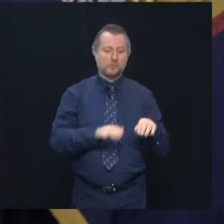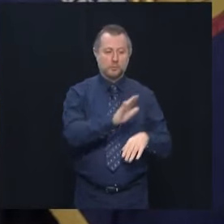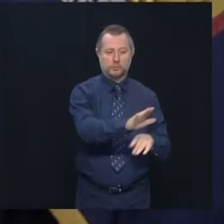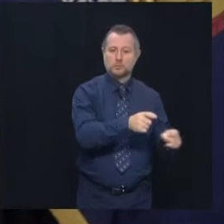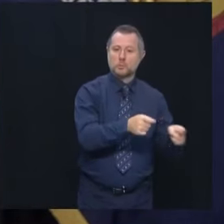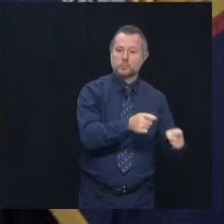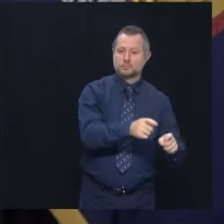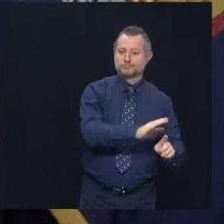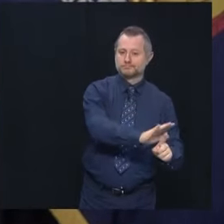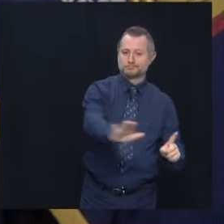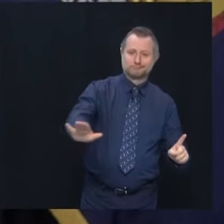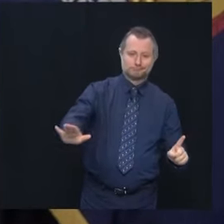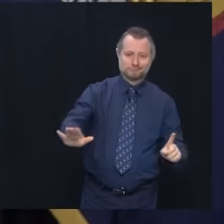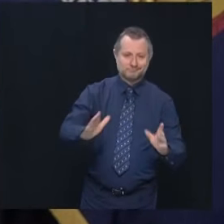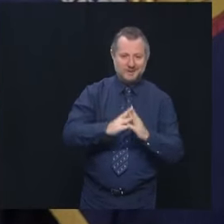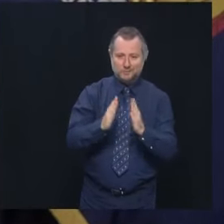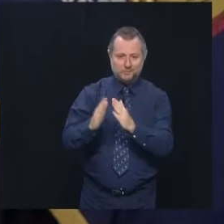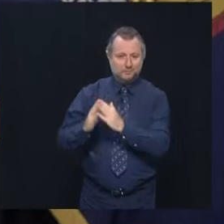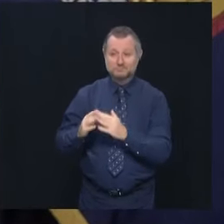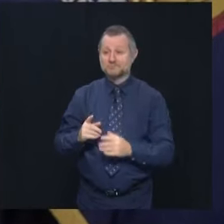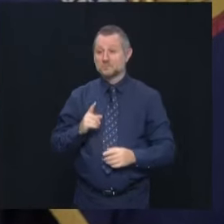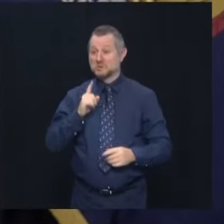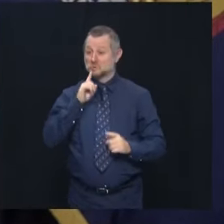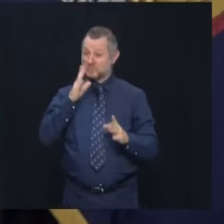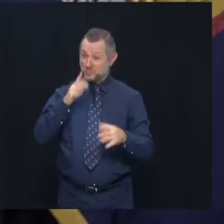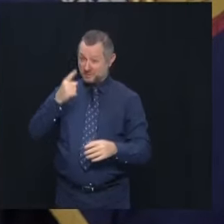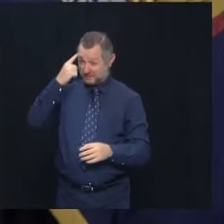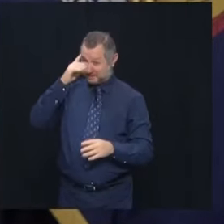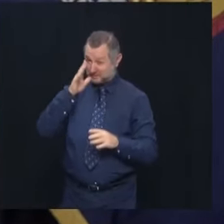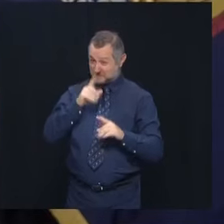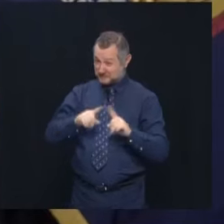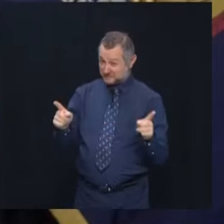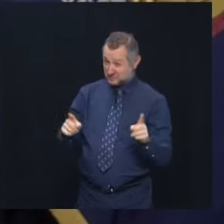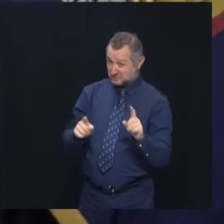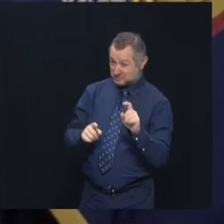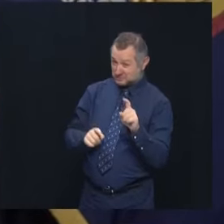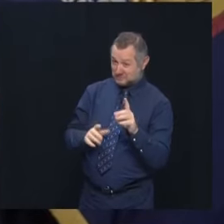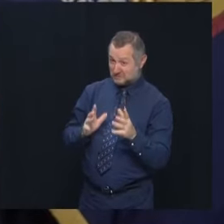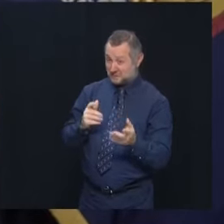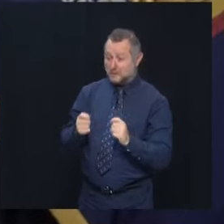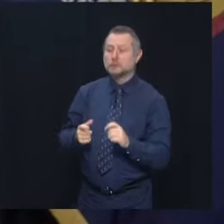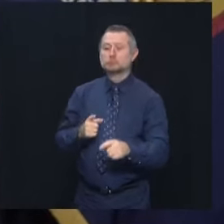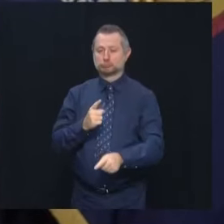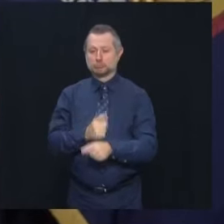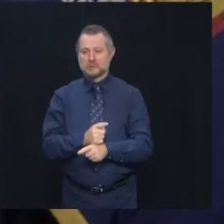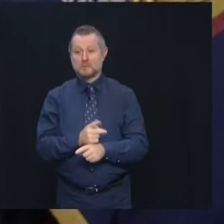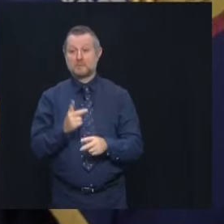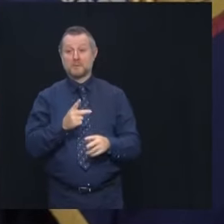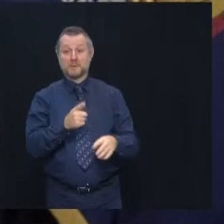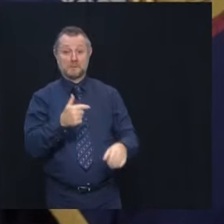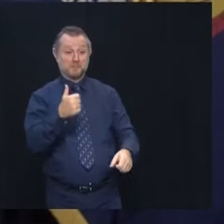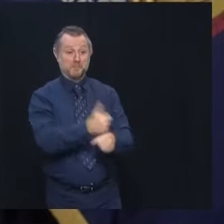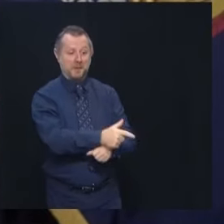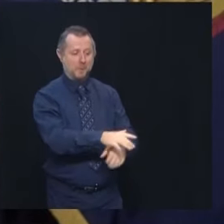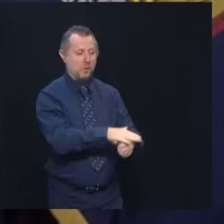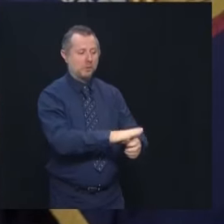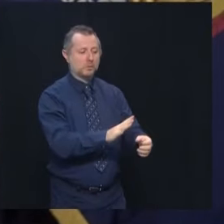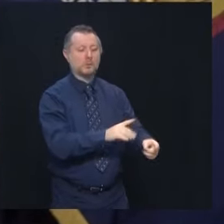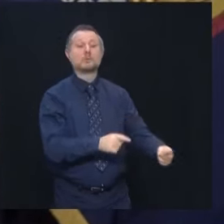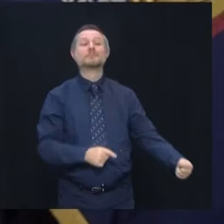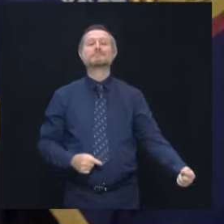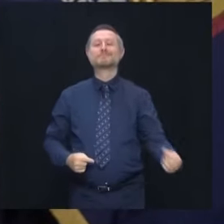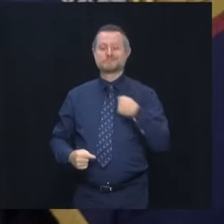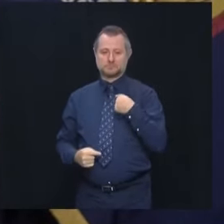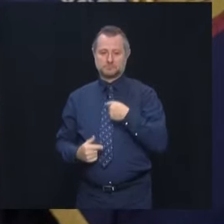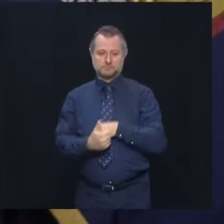the difference. Oh, yes, because there's no political recriminations to them. You know, I'm going to say to the